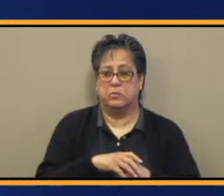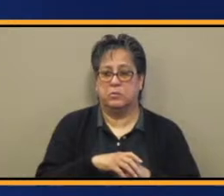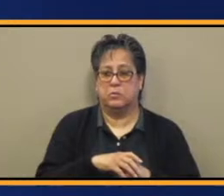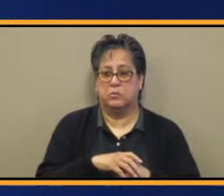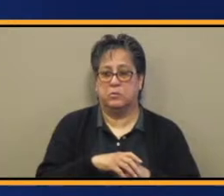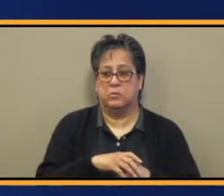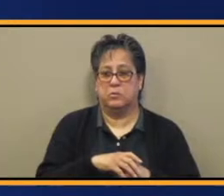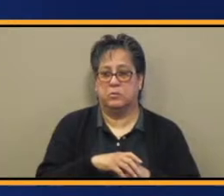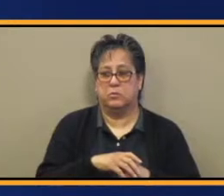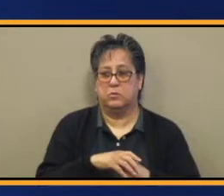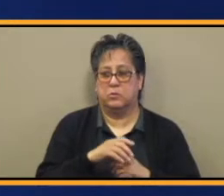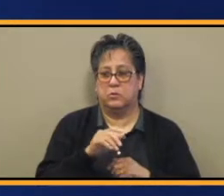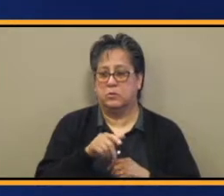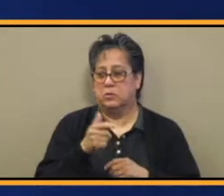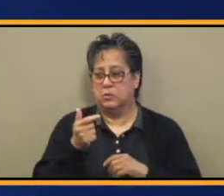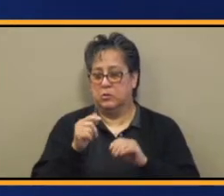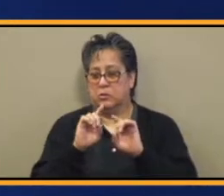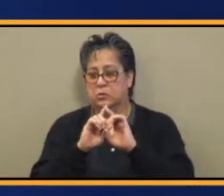Representative Acevedo, please.